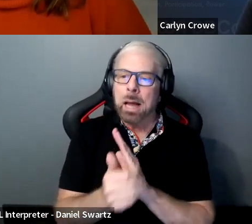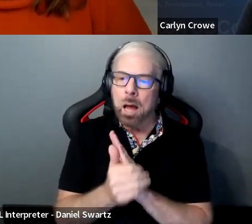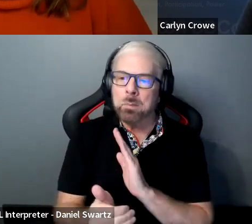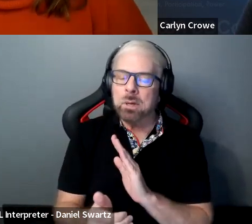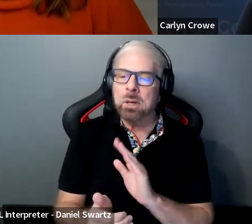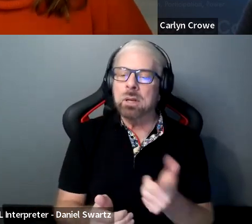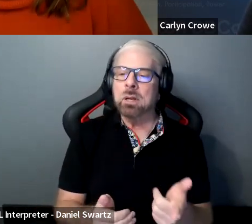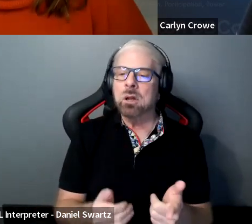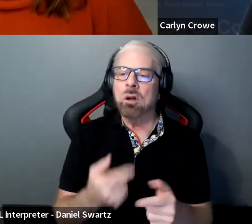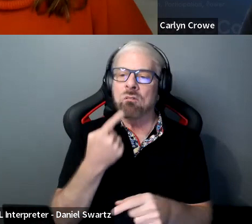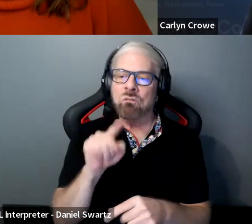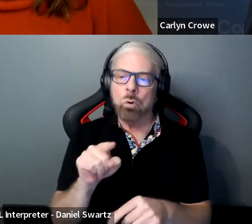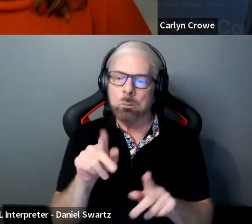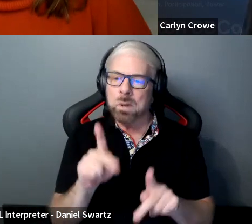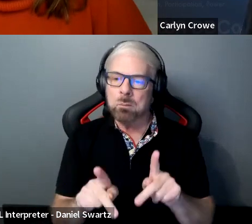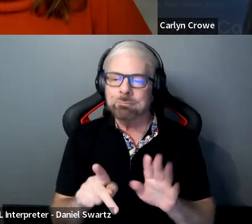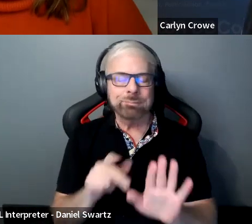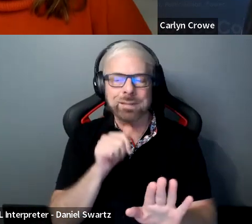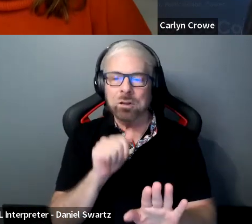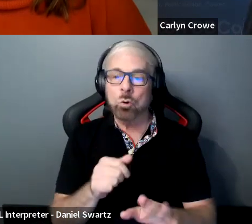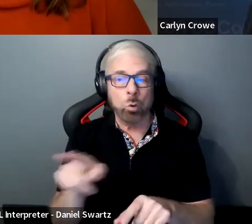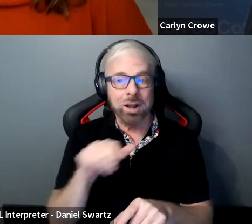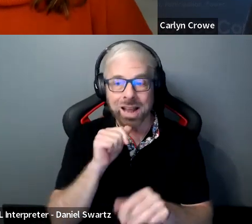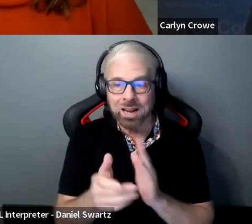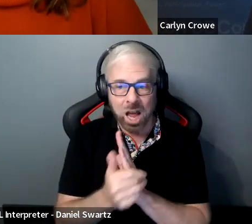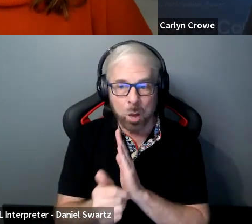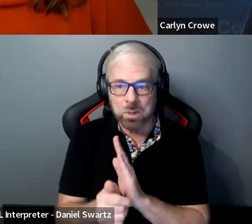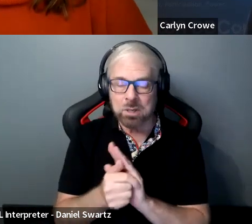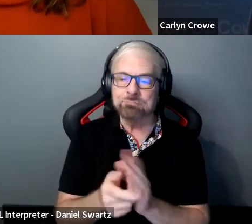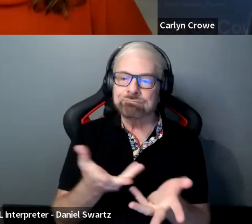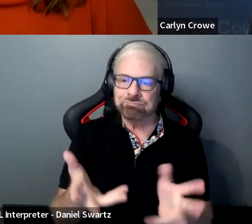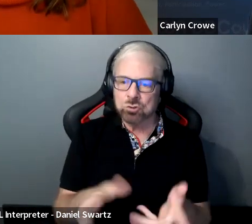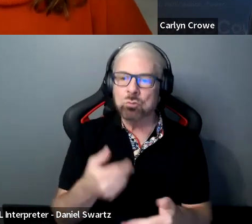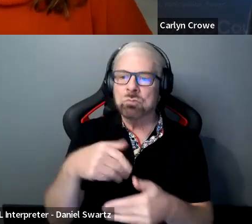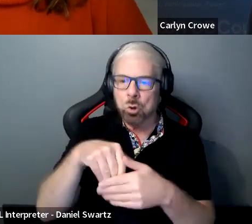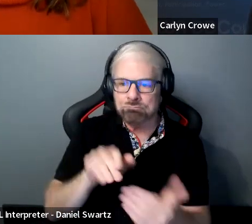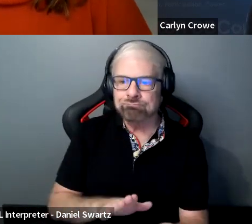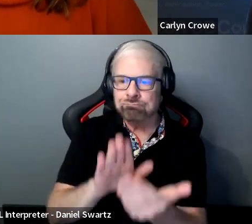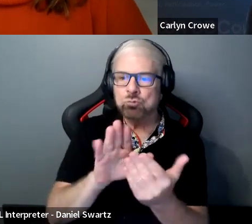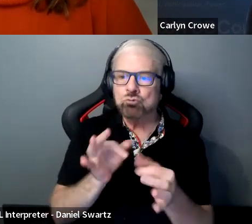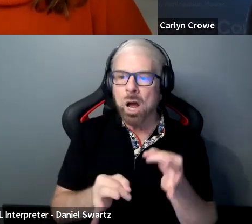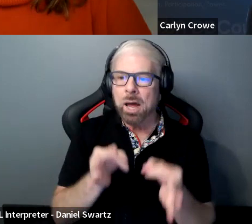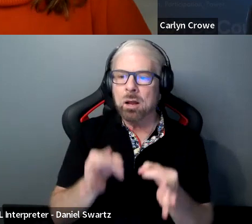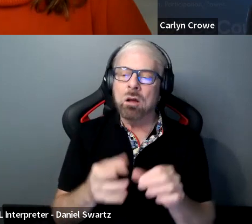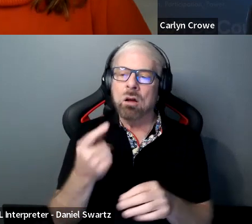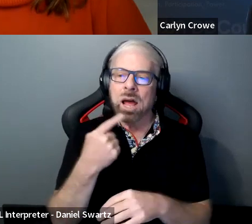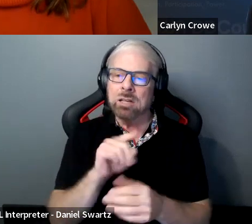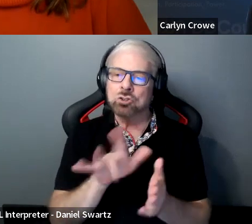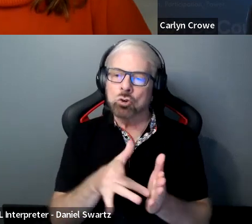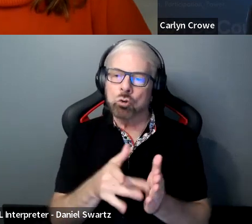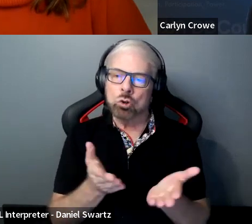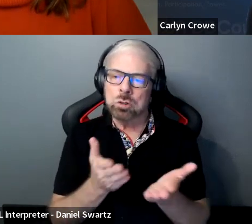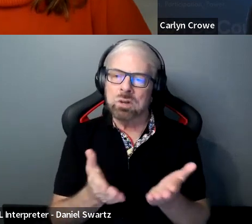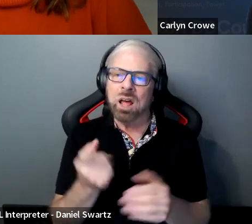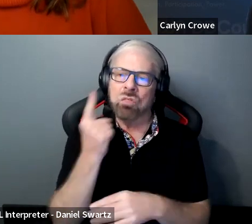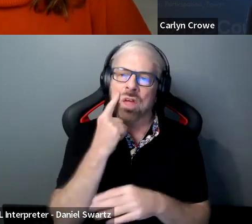that are not competent to stand trial and as a core service. But I think